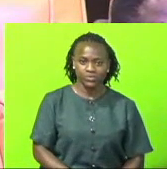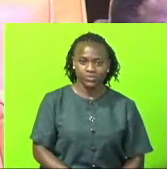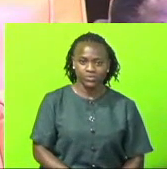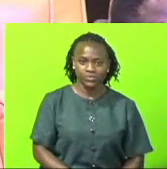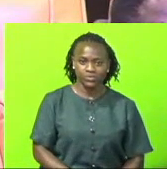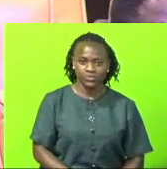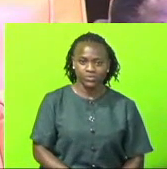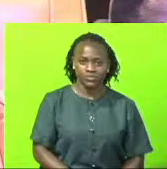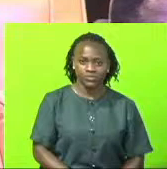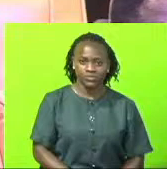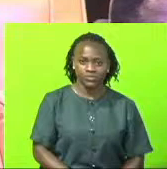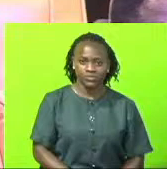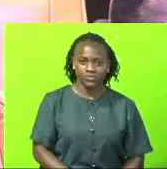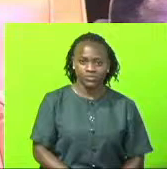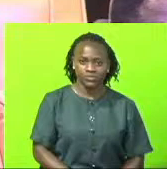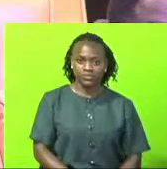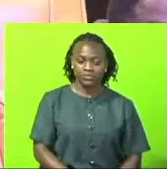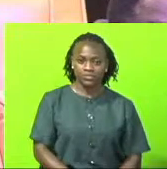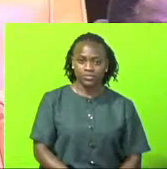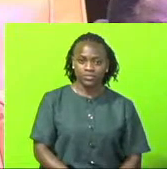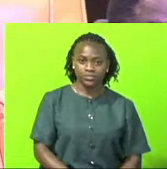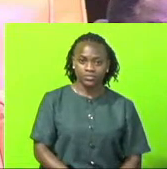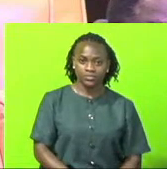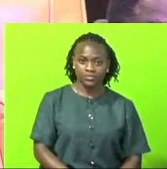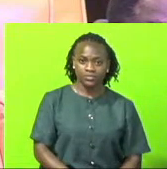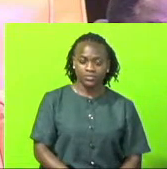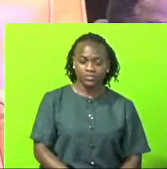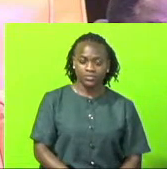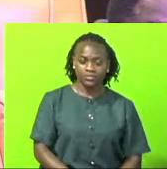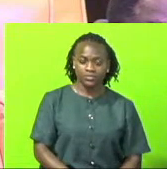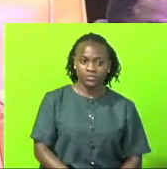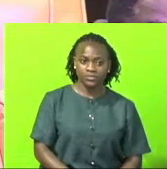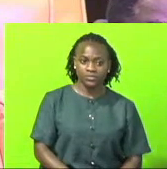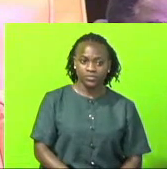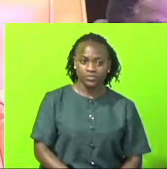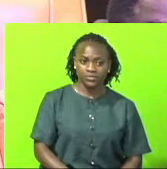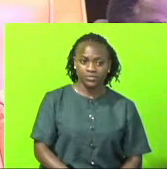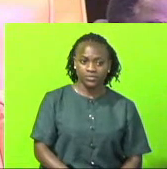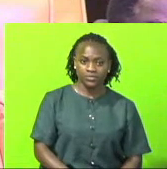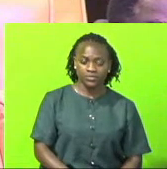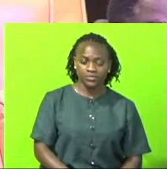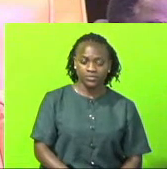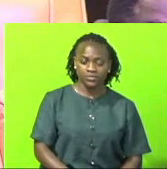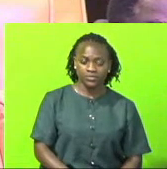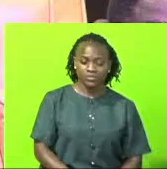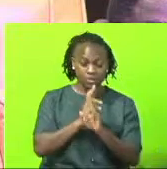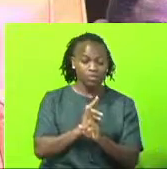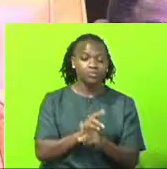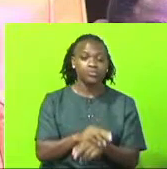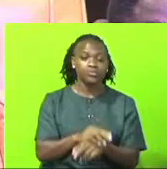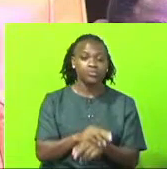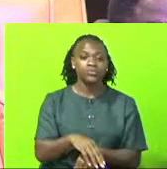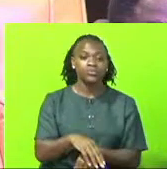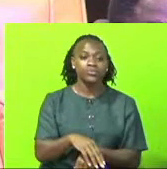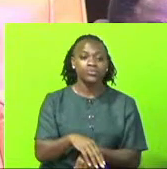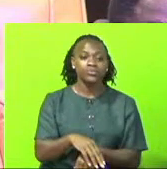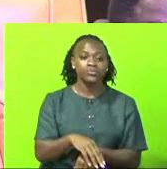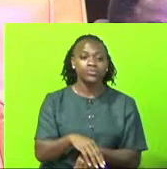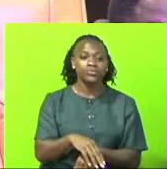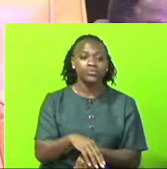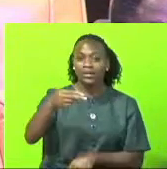Mr. Speaker, with respect, Honorable Atachia, listening to him, said a